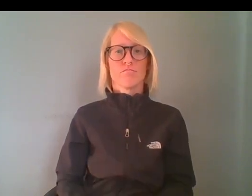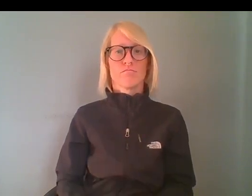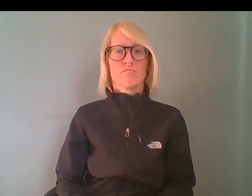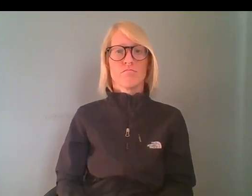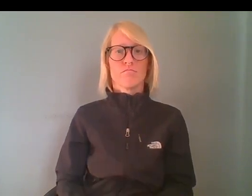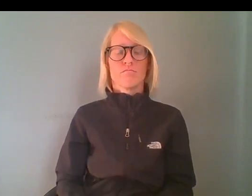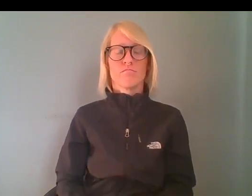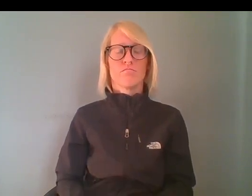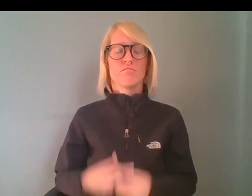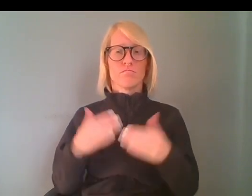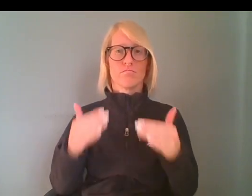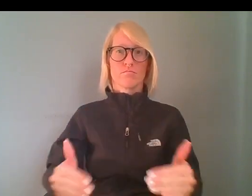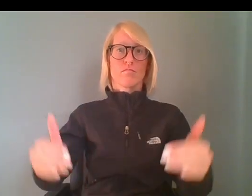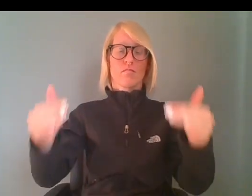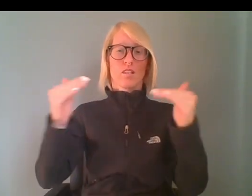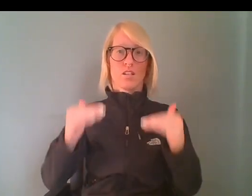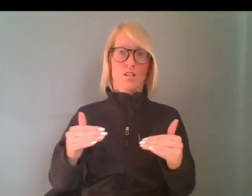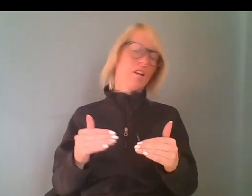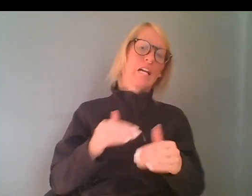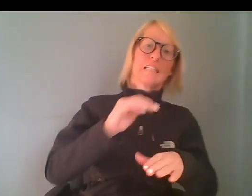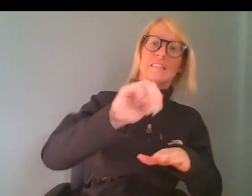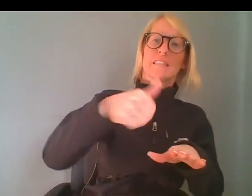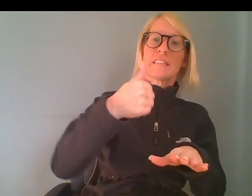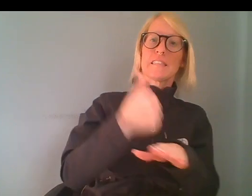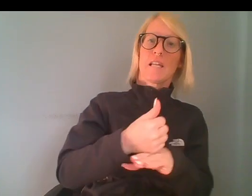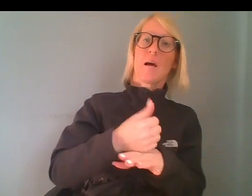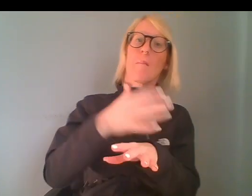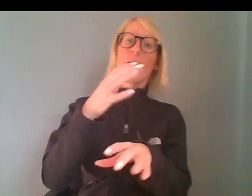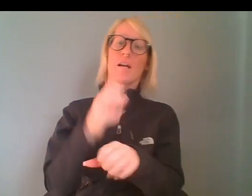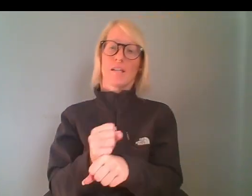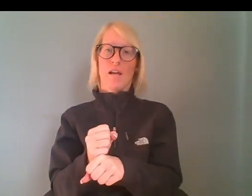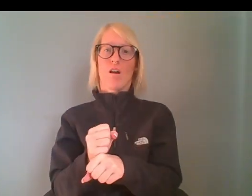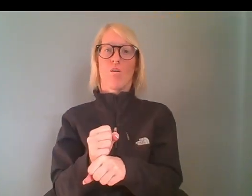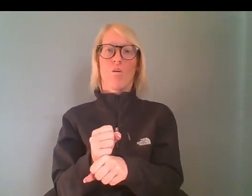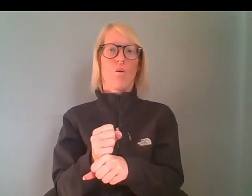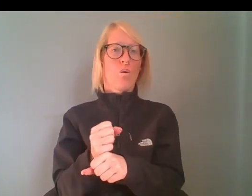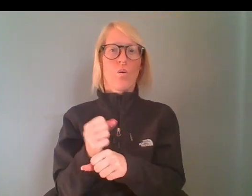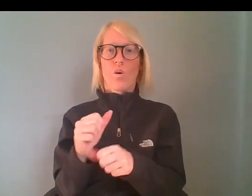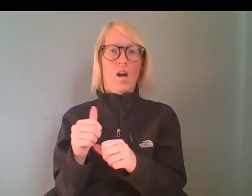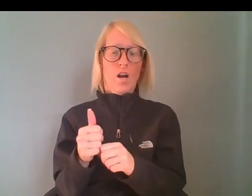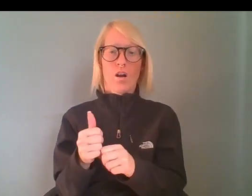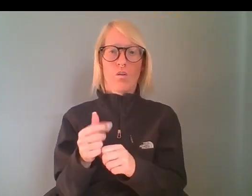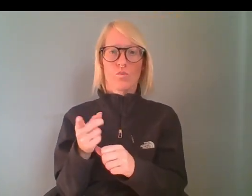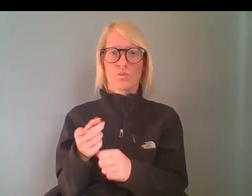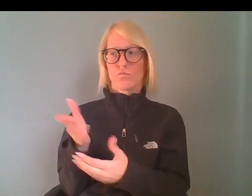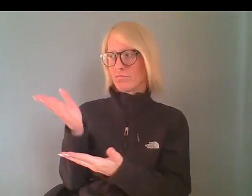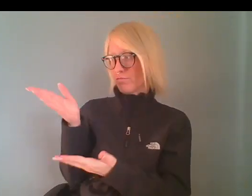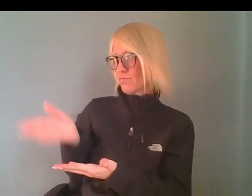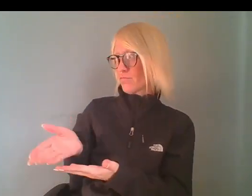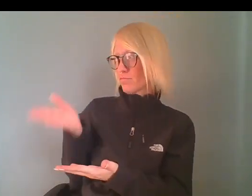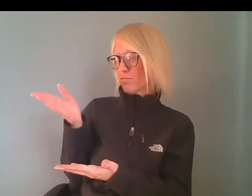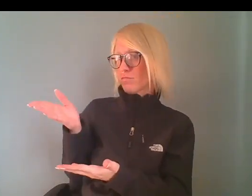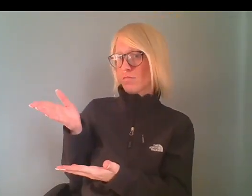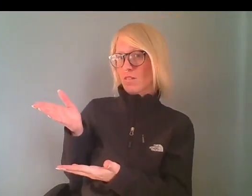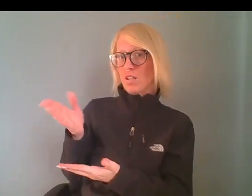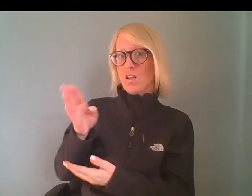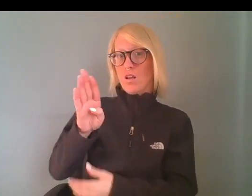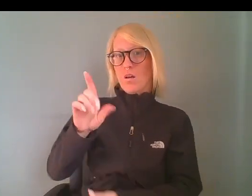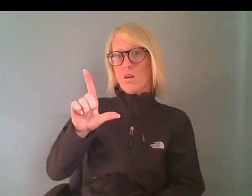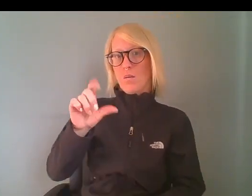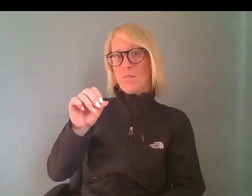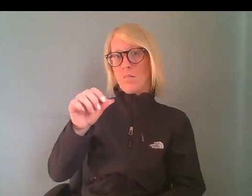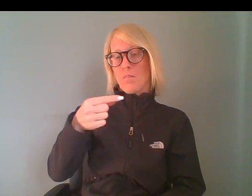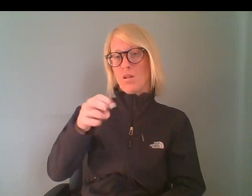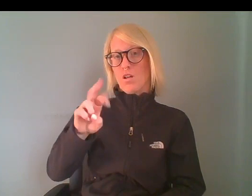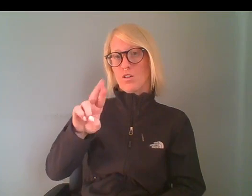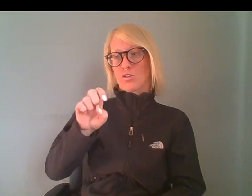If you are setting up an account, I'll just show you just a couple highlights. If you go to blogger.com, when